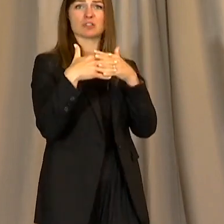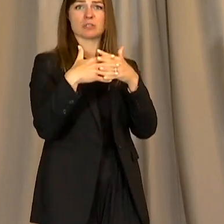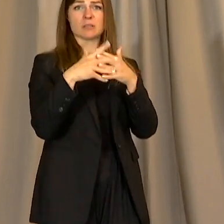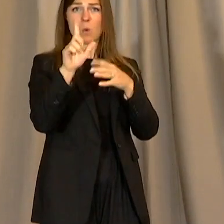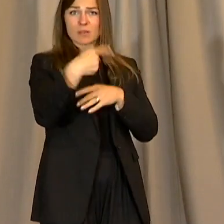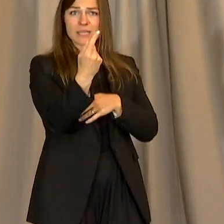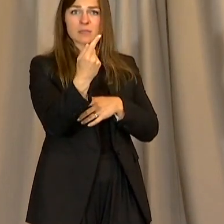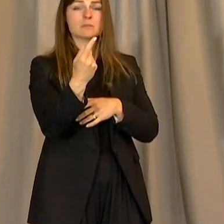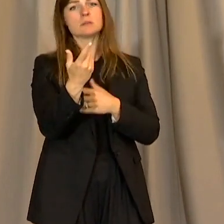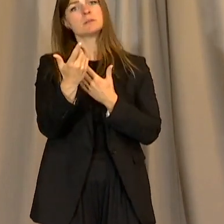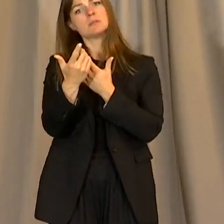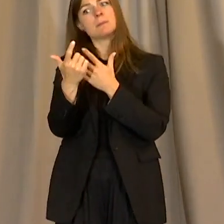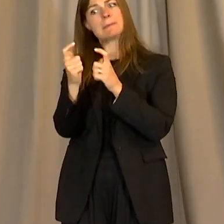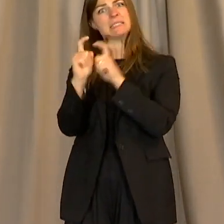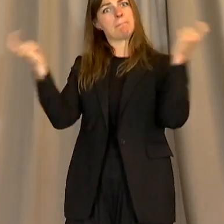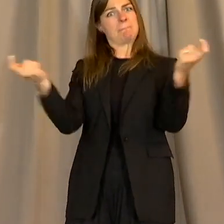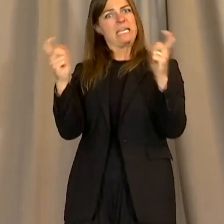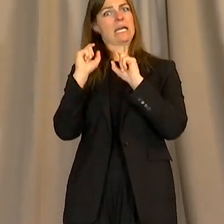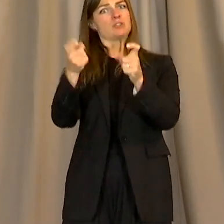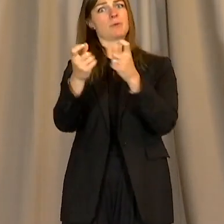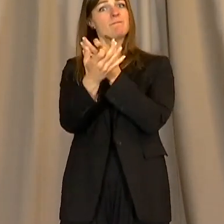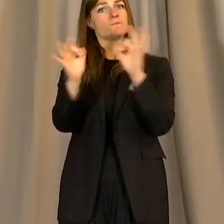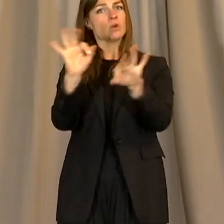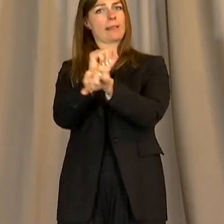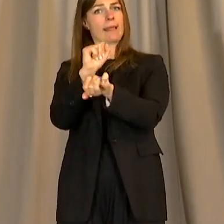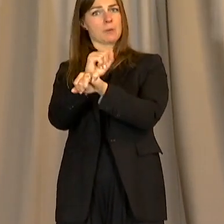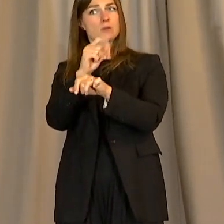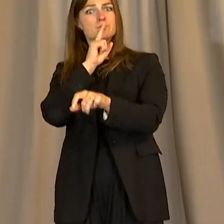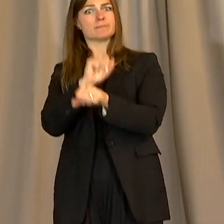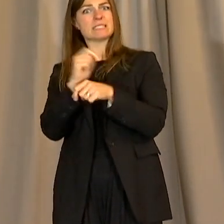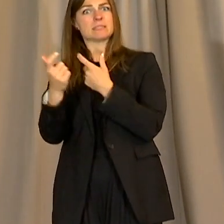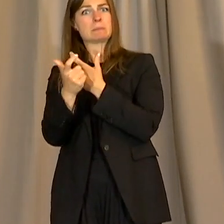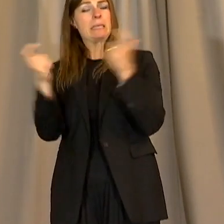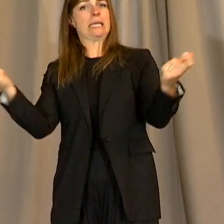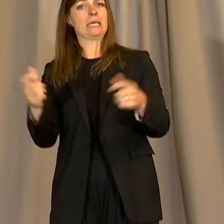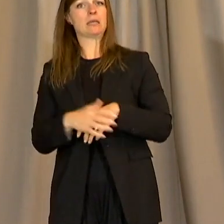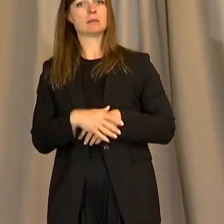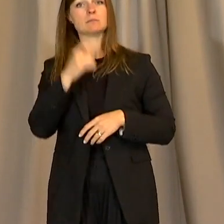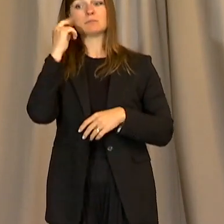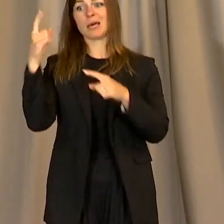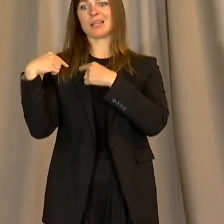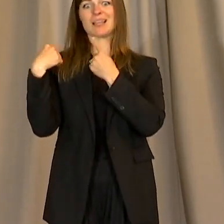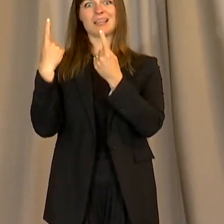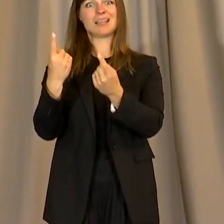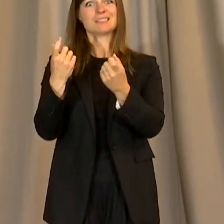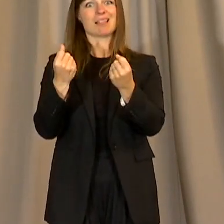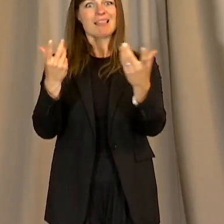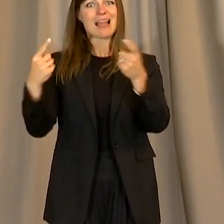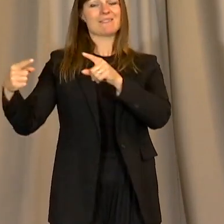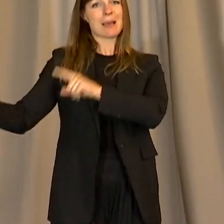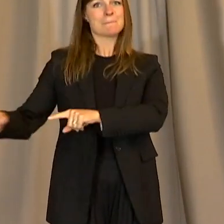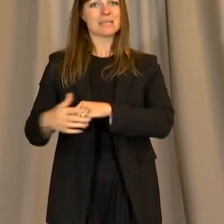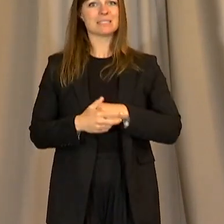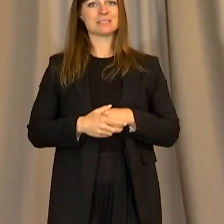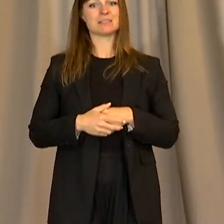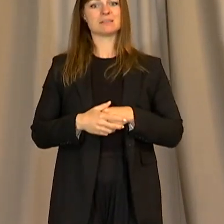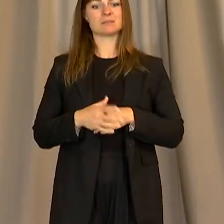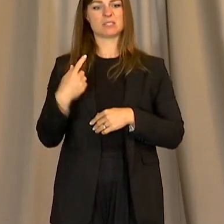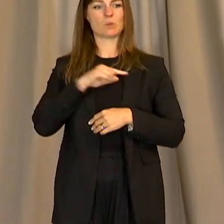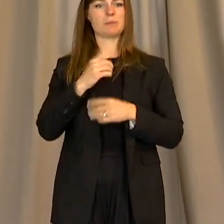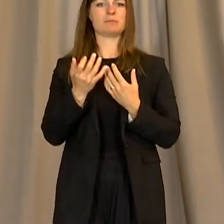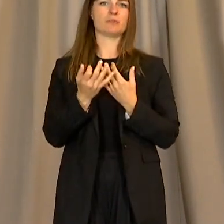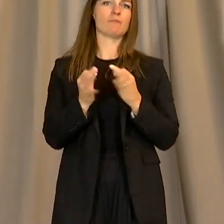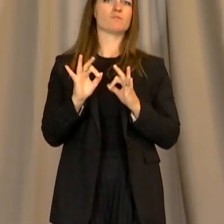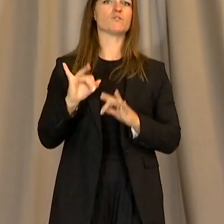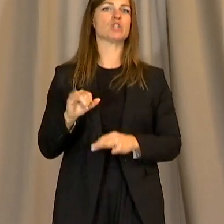contribution, free labor is. Also, though, there's been a lot more that has happened, right, since we've been free-ish. And so